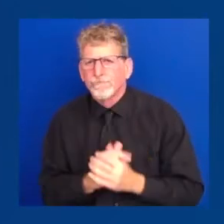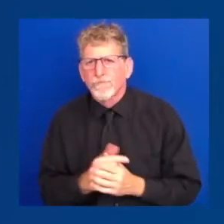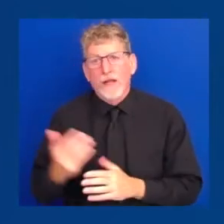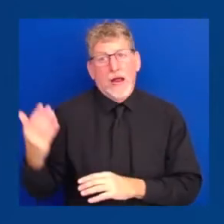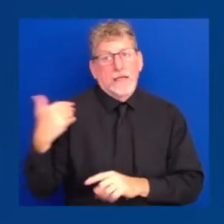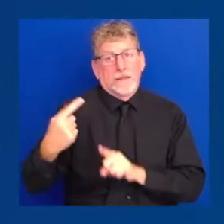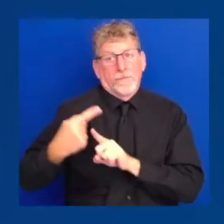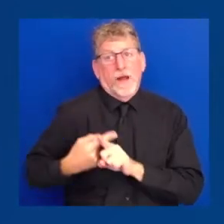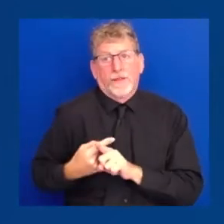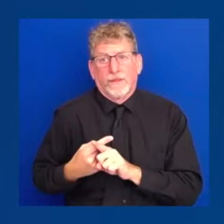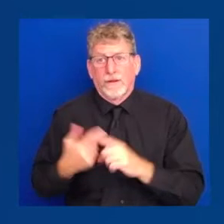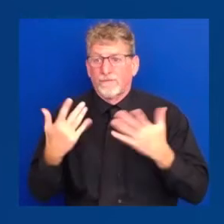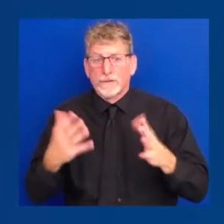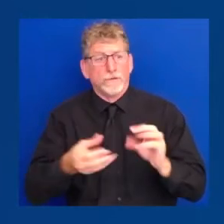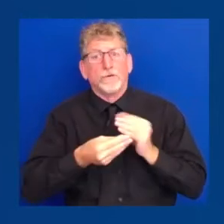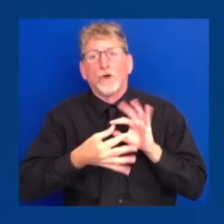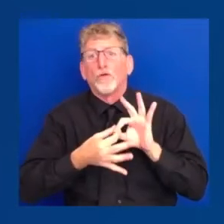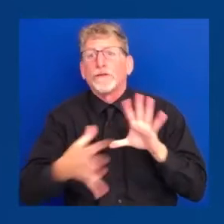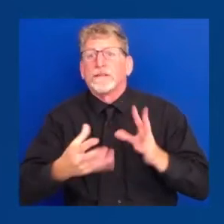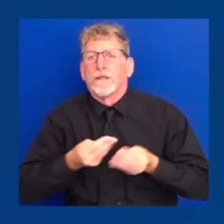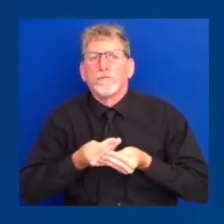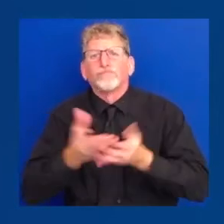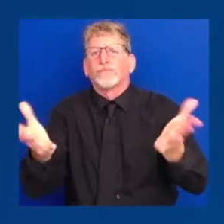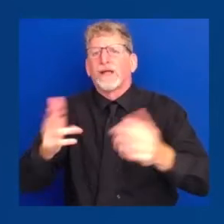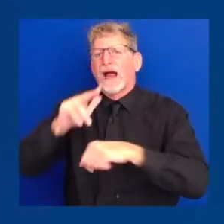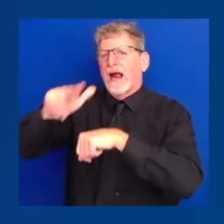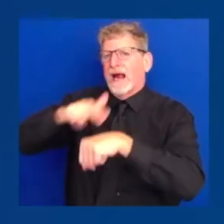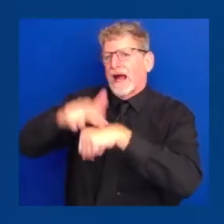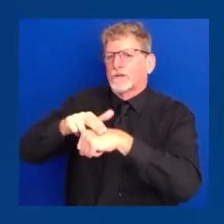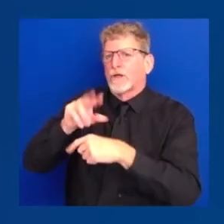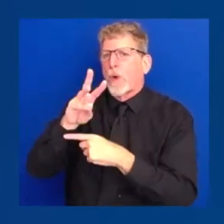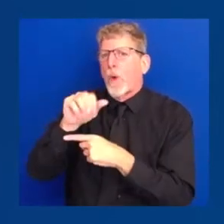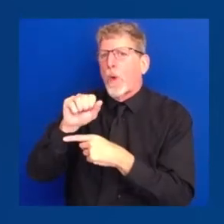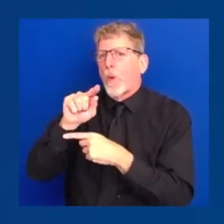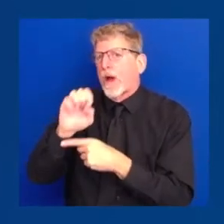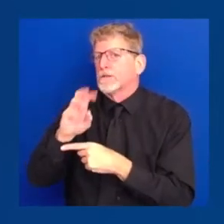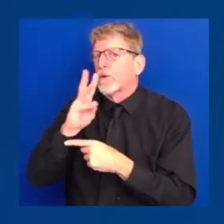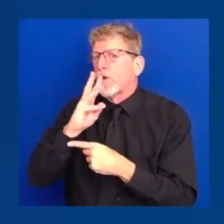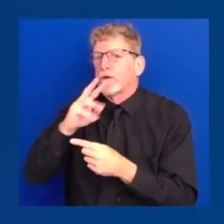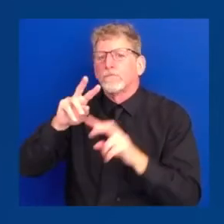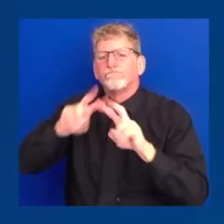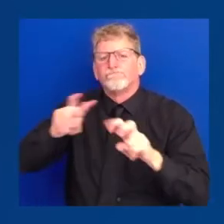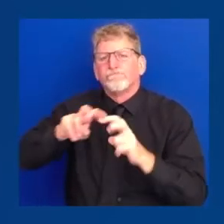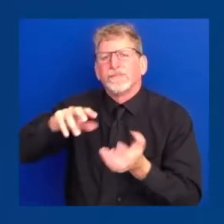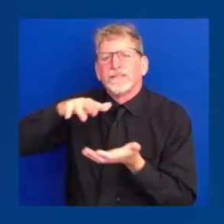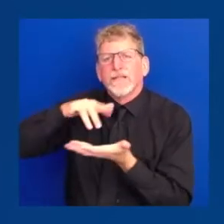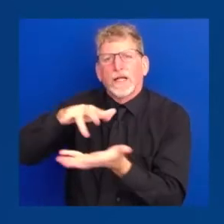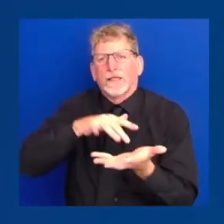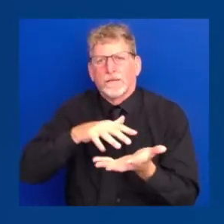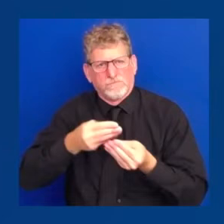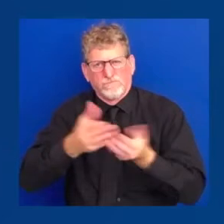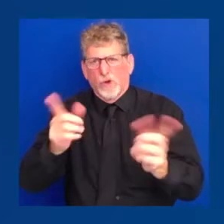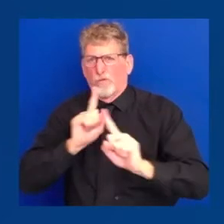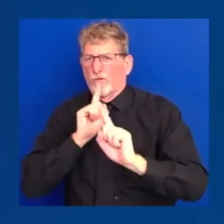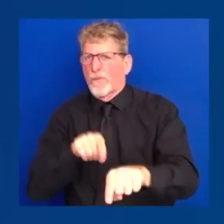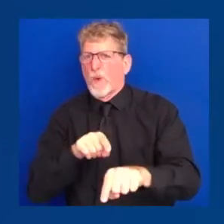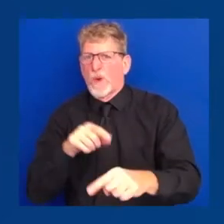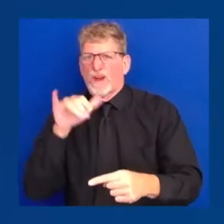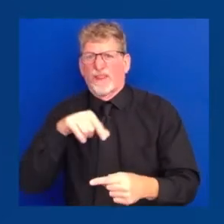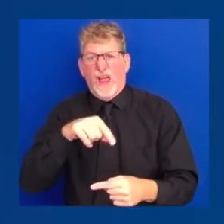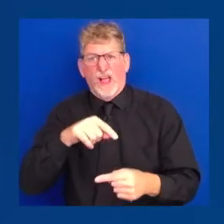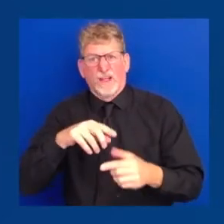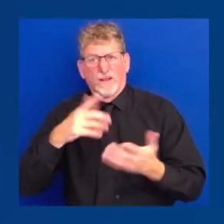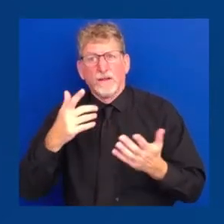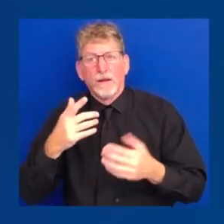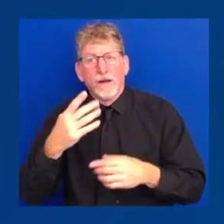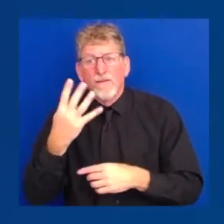For SARS-CoV-2, wastewater can detect an increase in cases 4 to 6 days before we might see these cases show up through a rise